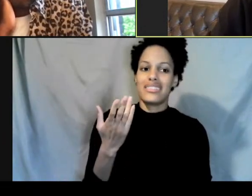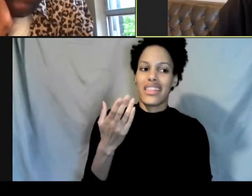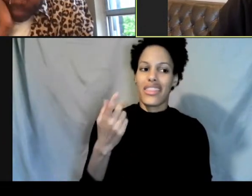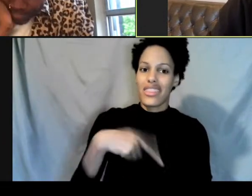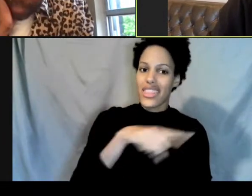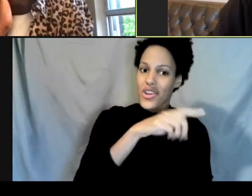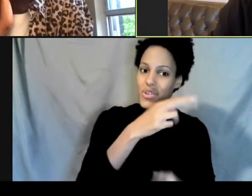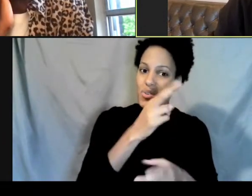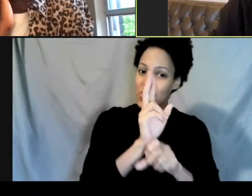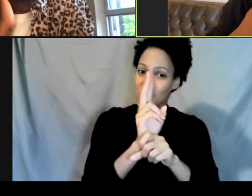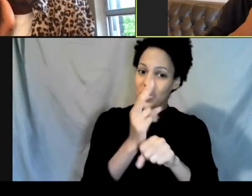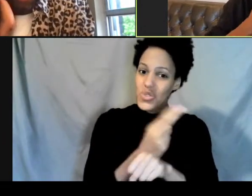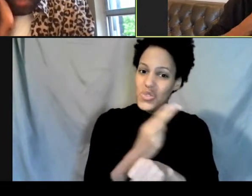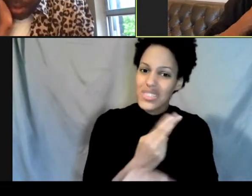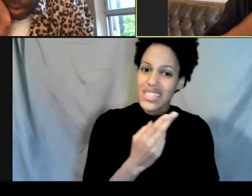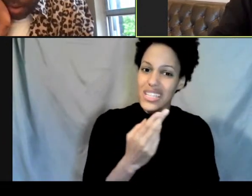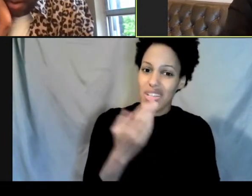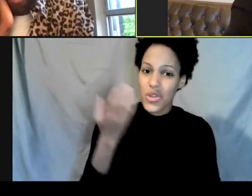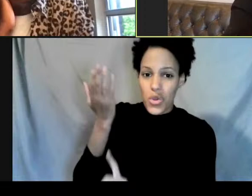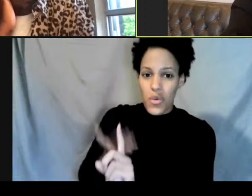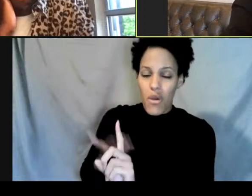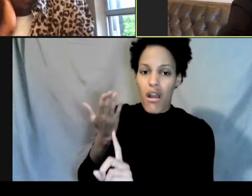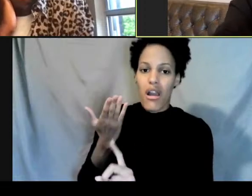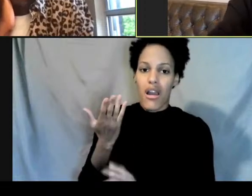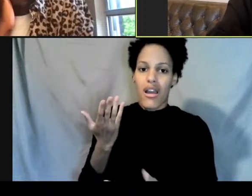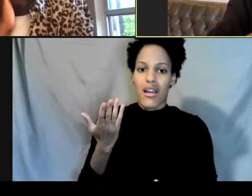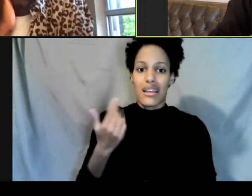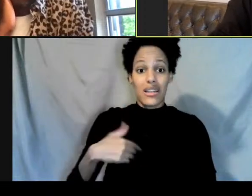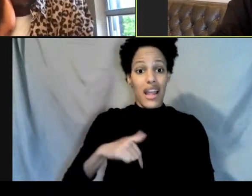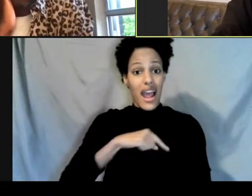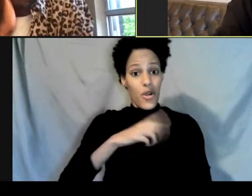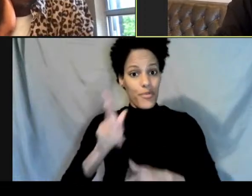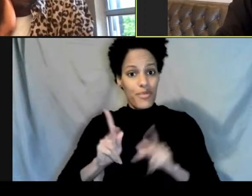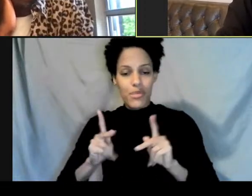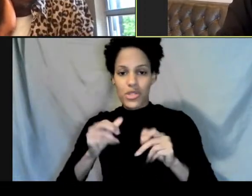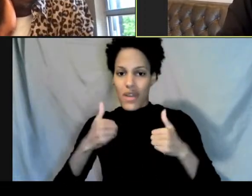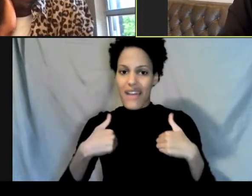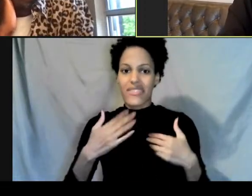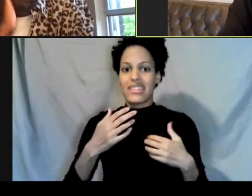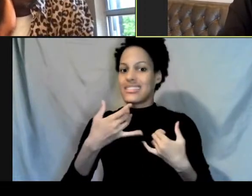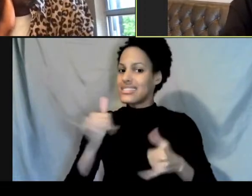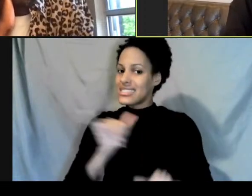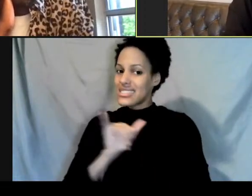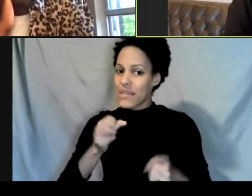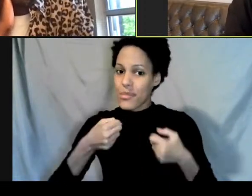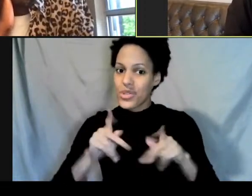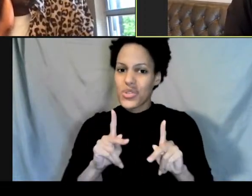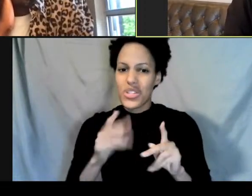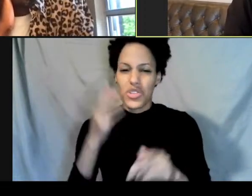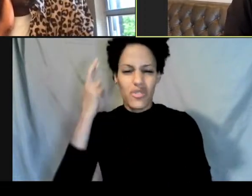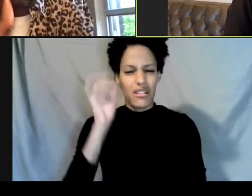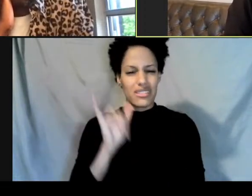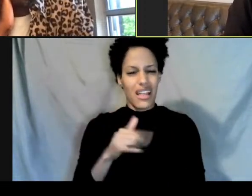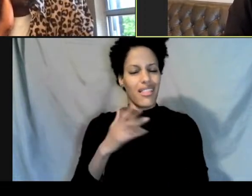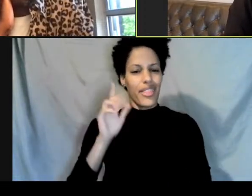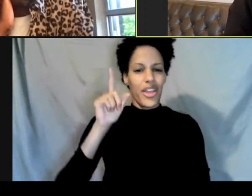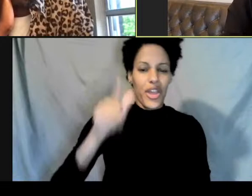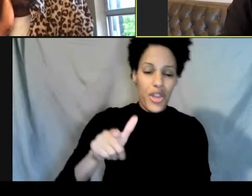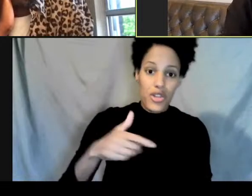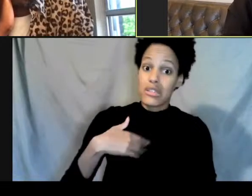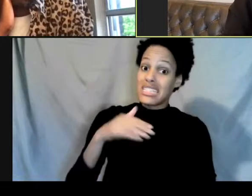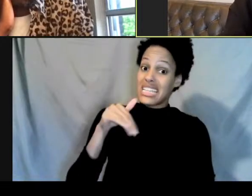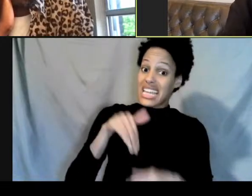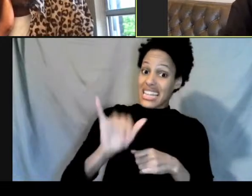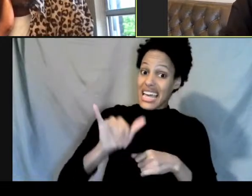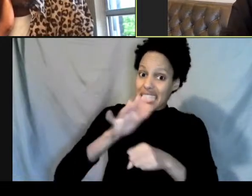how, our people don't get the voices, that don't get the same opportunities. So after being in a setting like that so